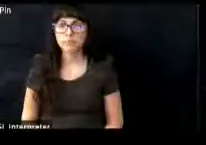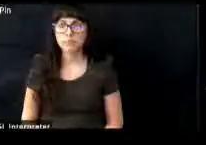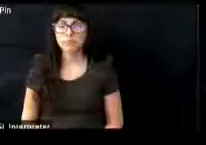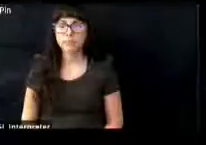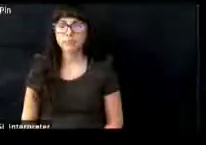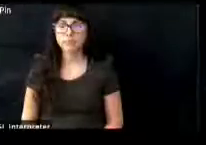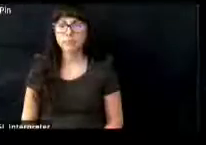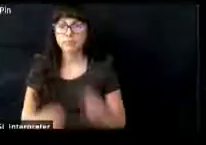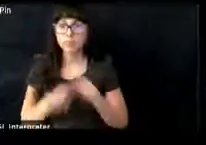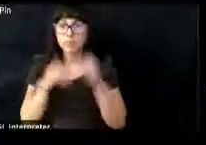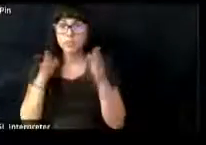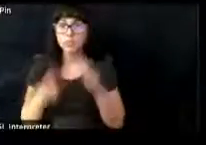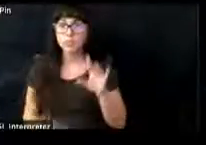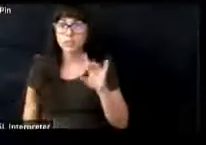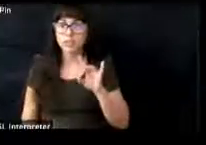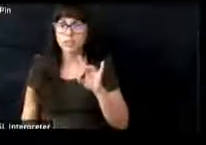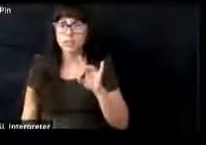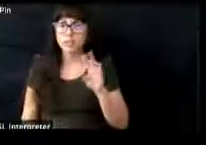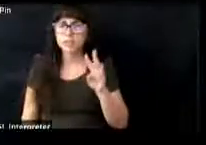Caller